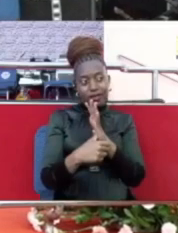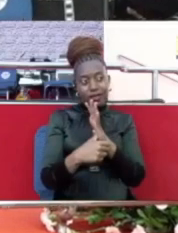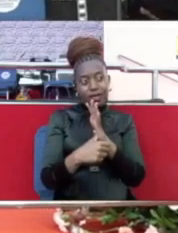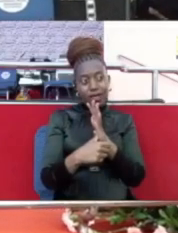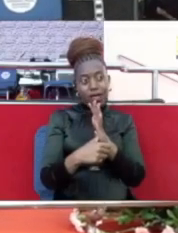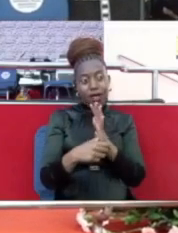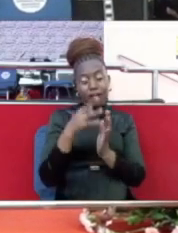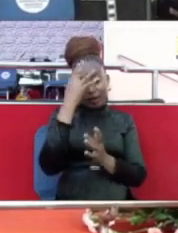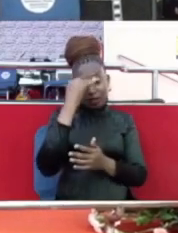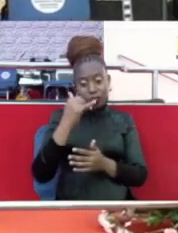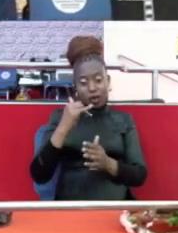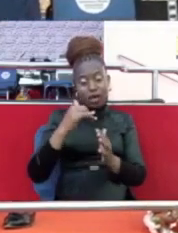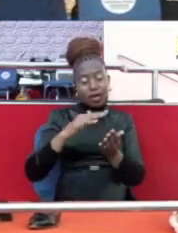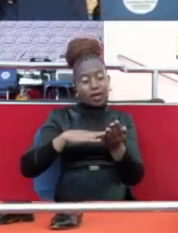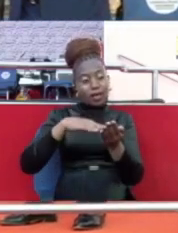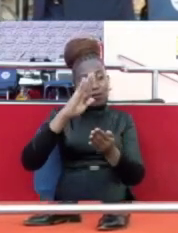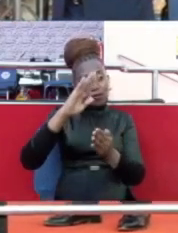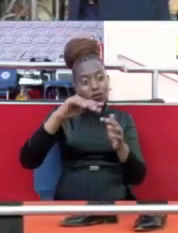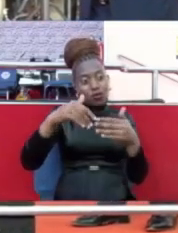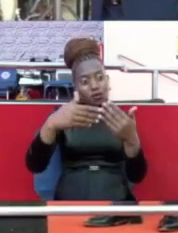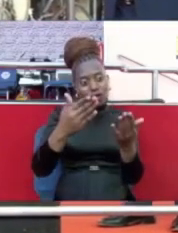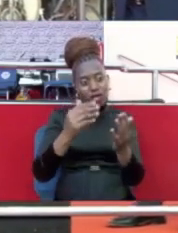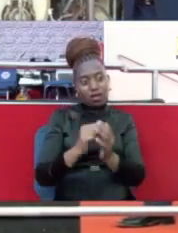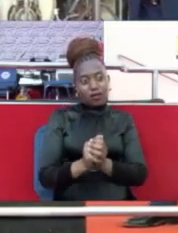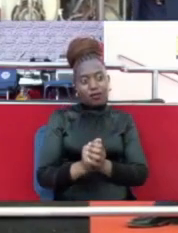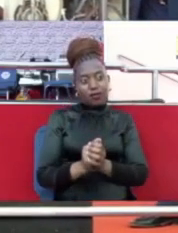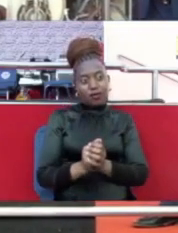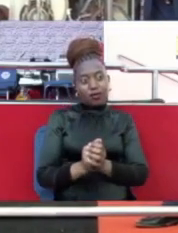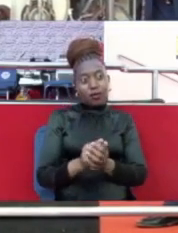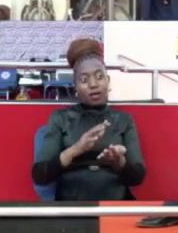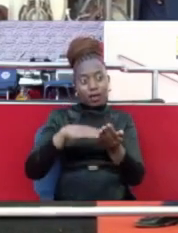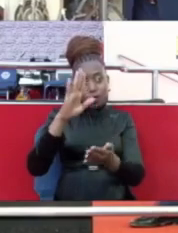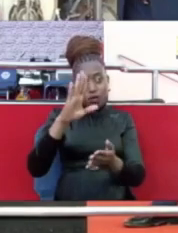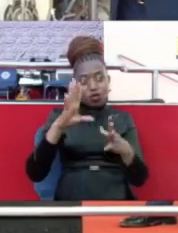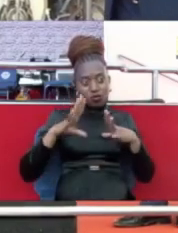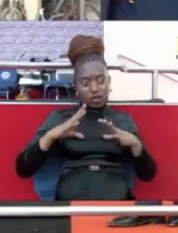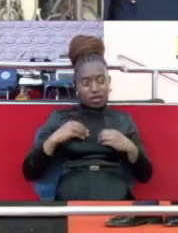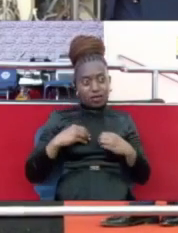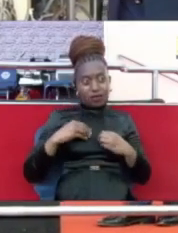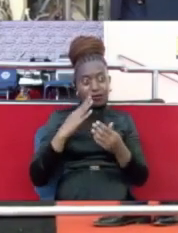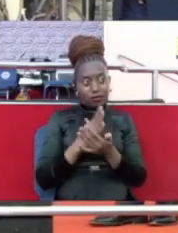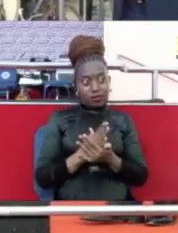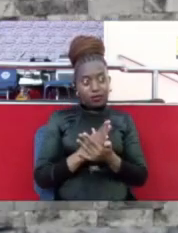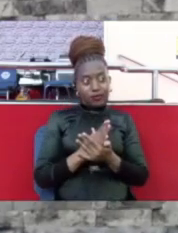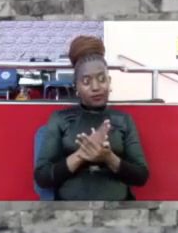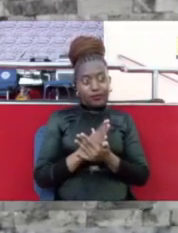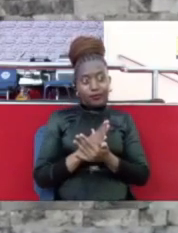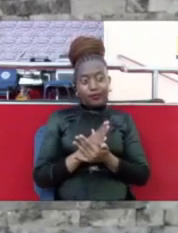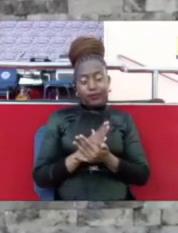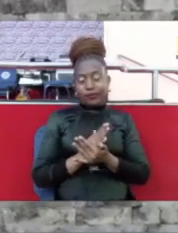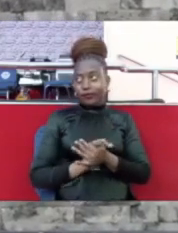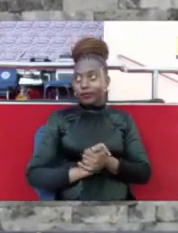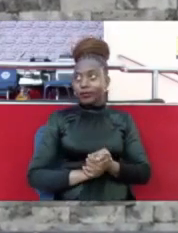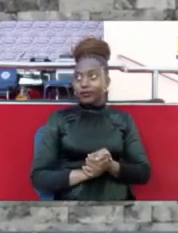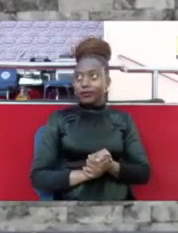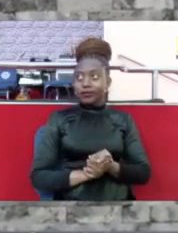give, anavyokupa zaidi, the more you'll receive. Unavyotoa zaidi, ndivyo unavyopokea zaidi.